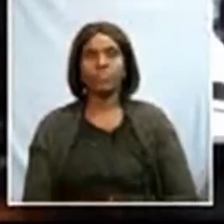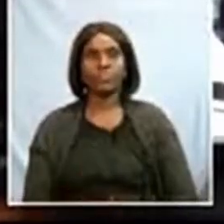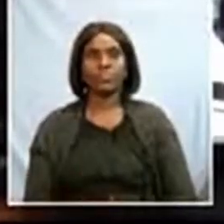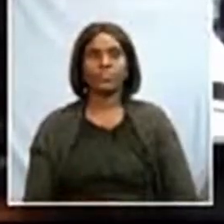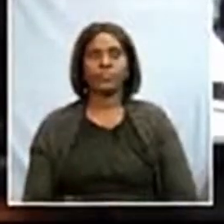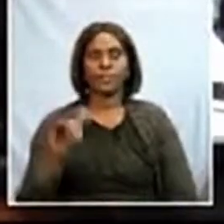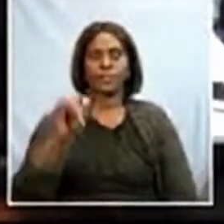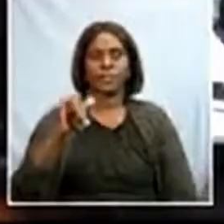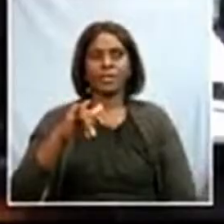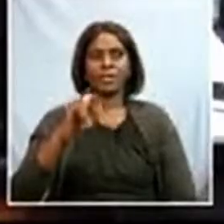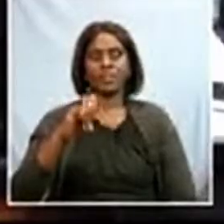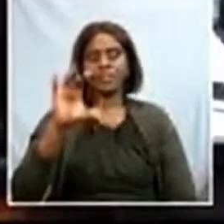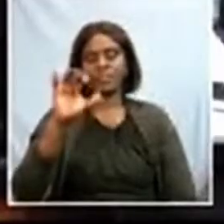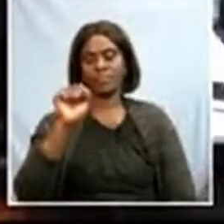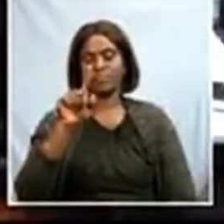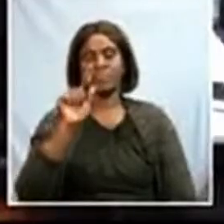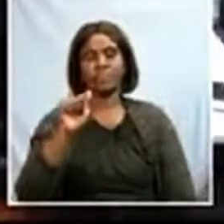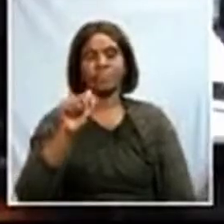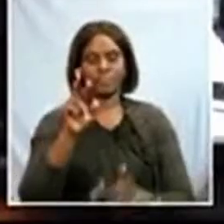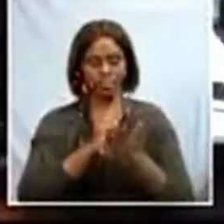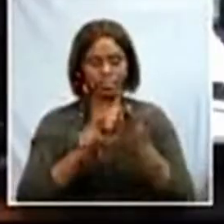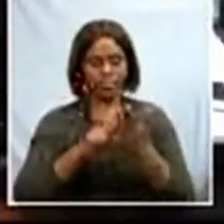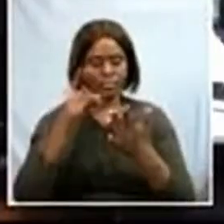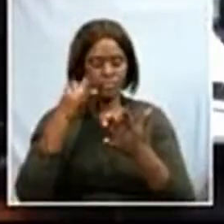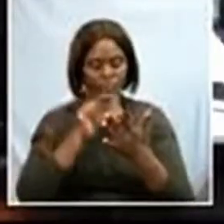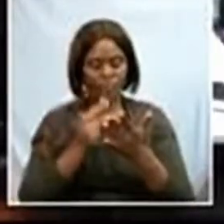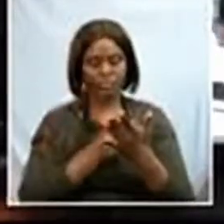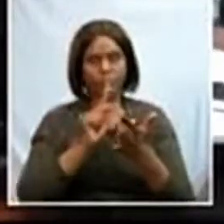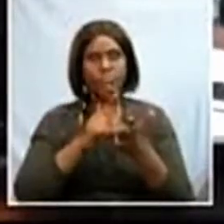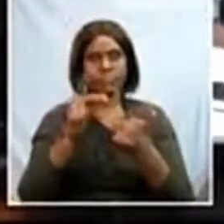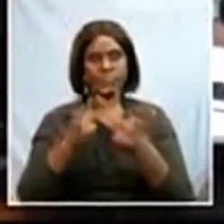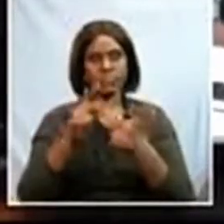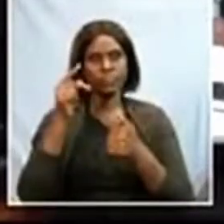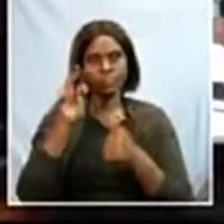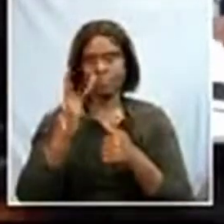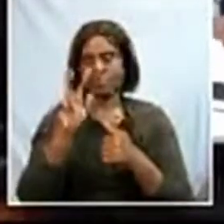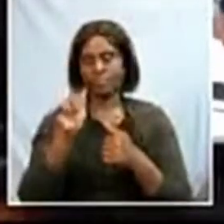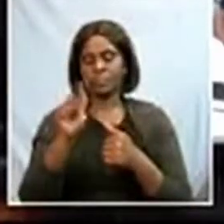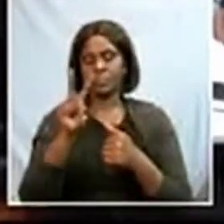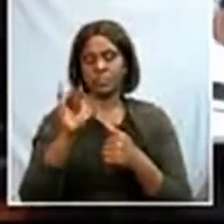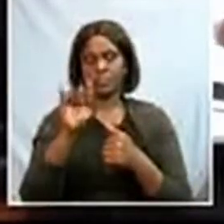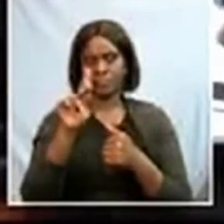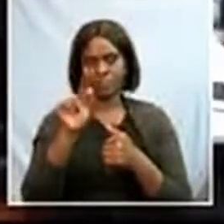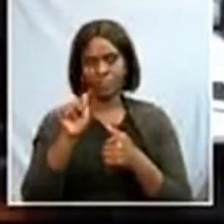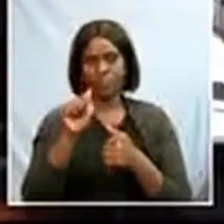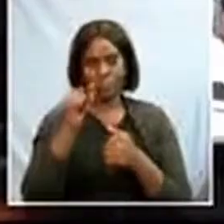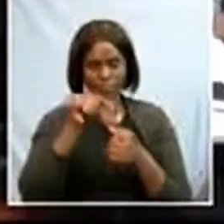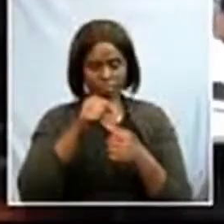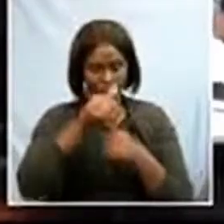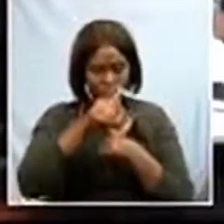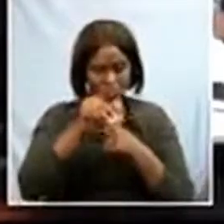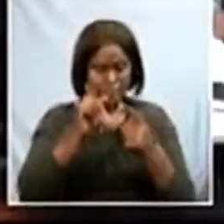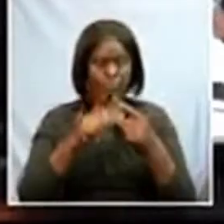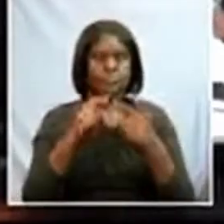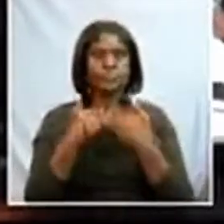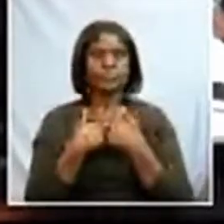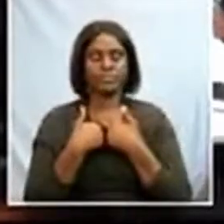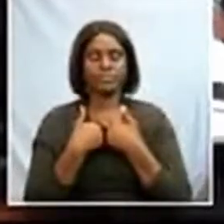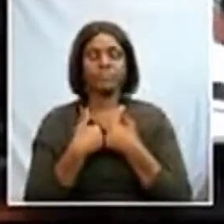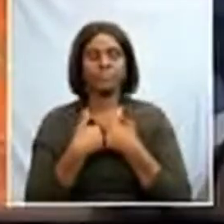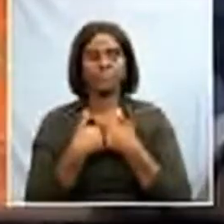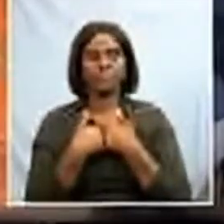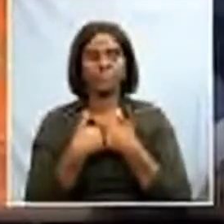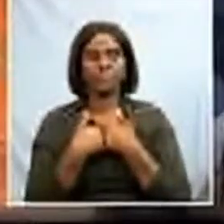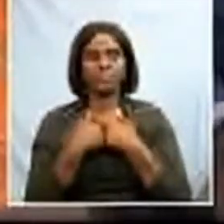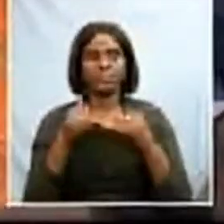Yes, CS, you can read for us the programs that Vavika is currently registered to undertake